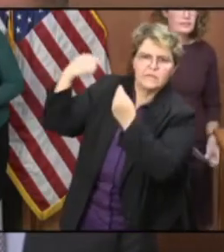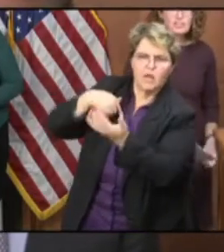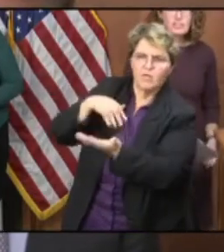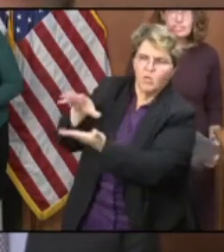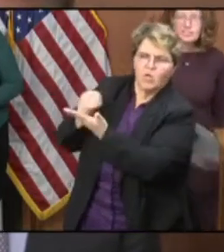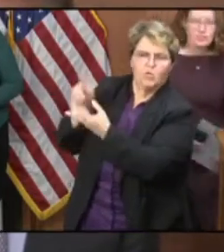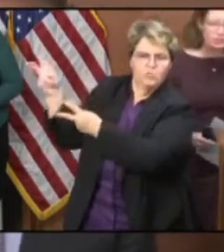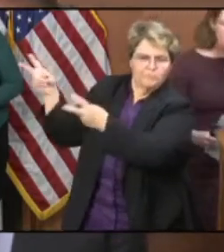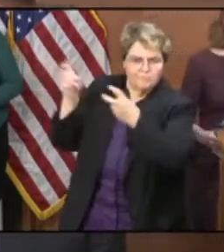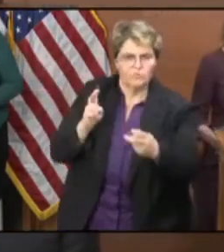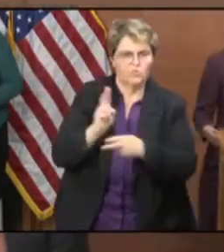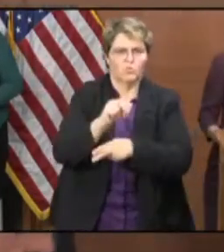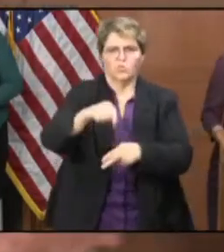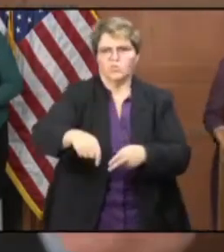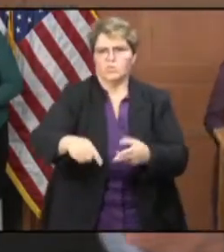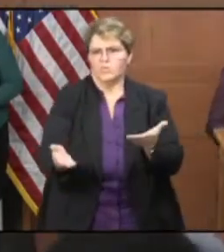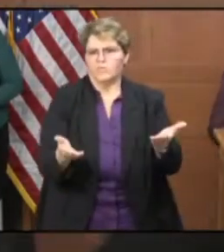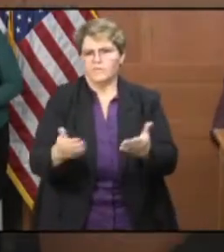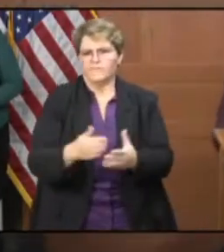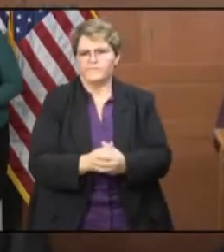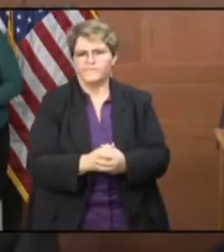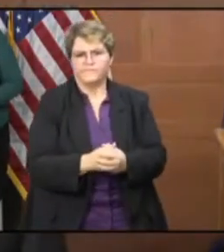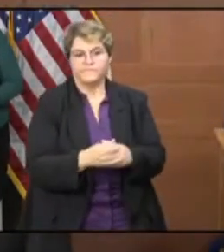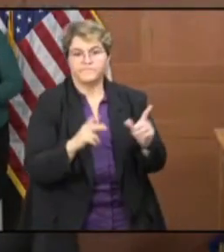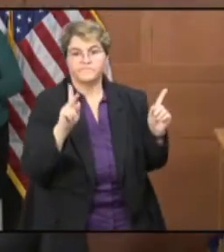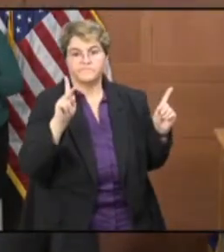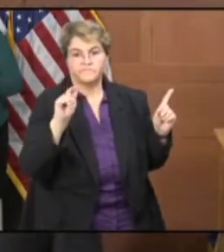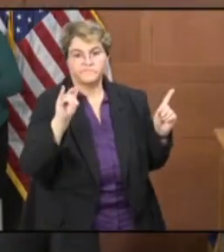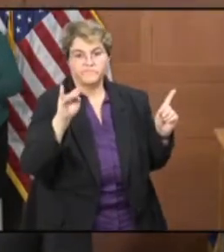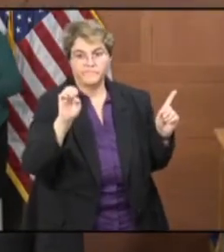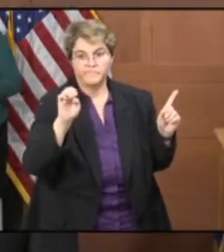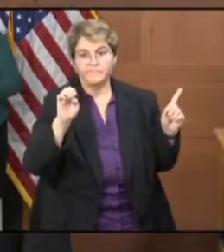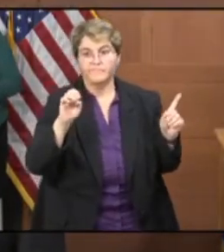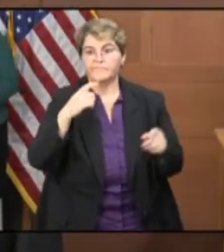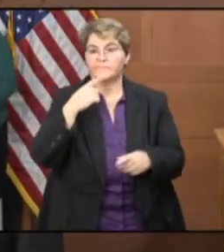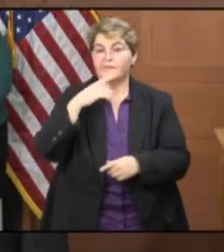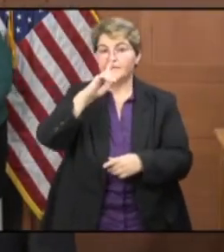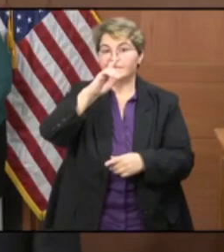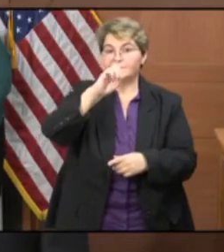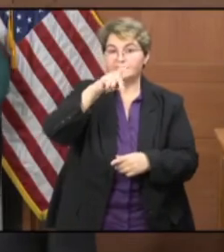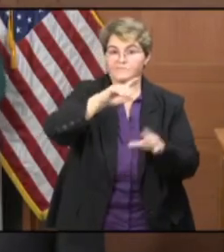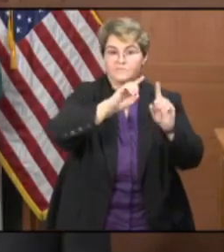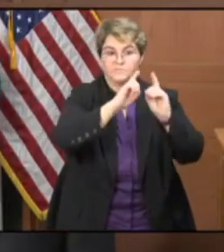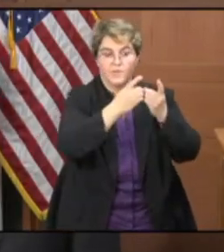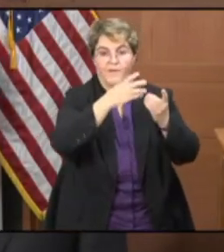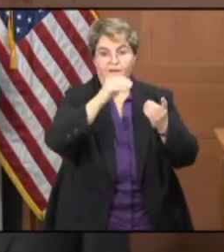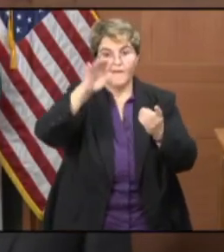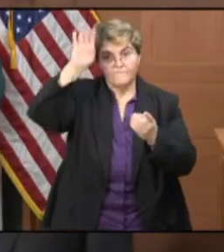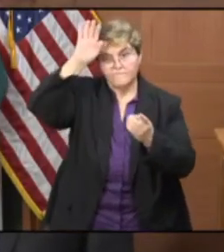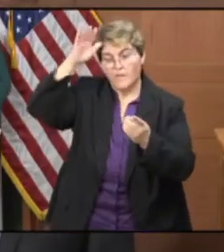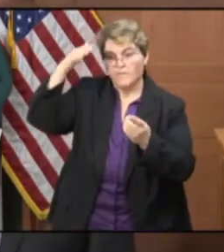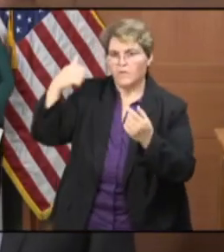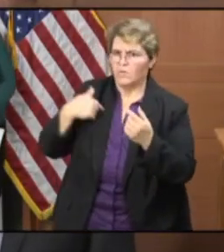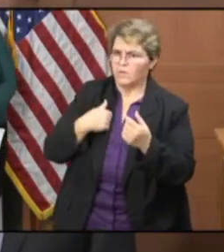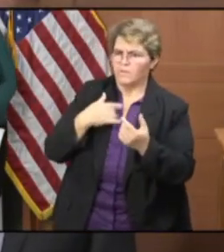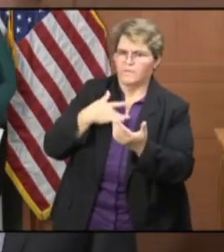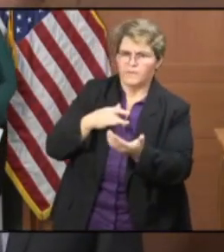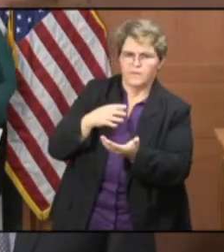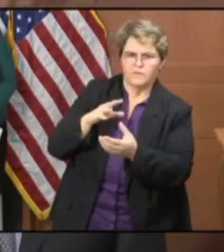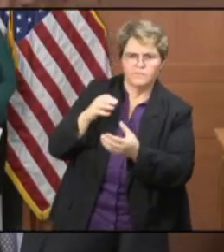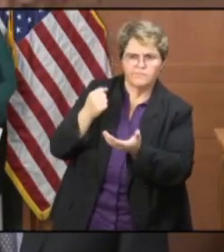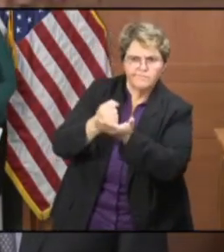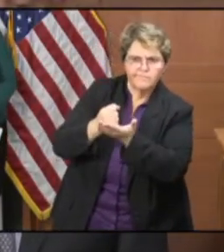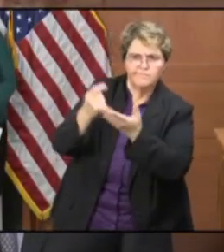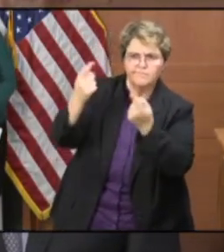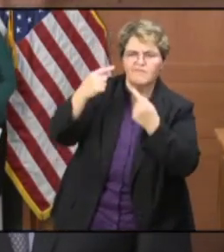I'll say in addition to the DEEP staff and the local fire departments that are responding, we also have crews that have come in